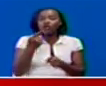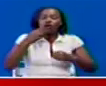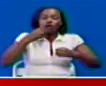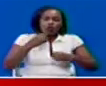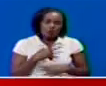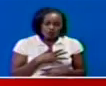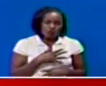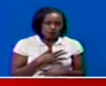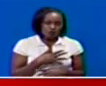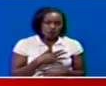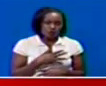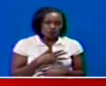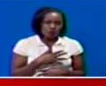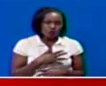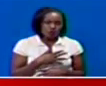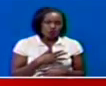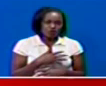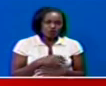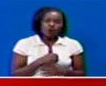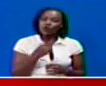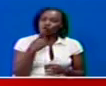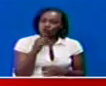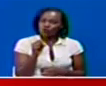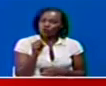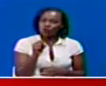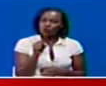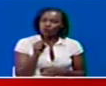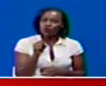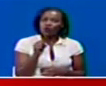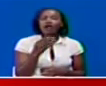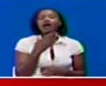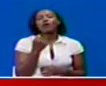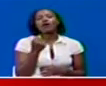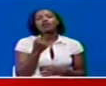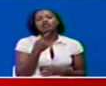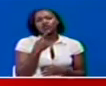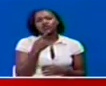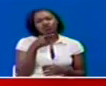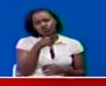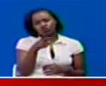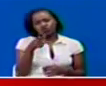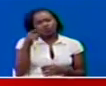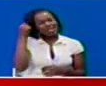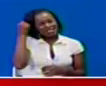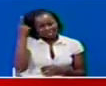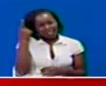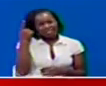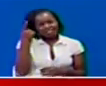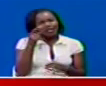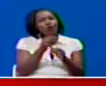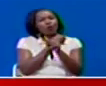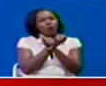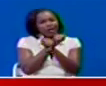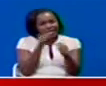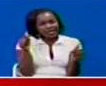on that point. And so I want you good people to understand this. And the